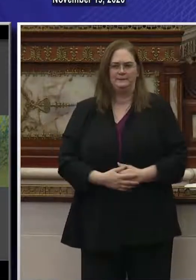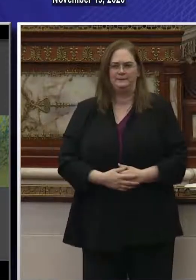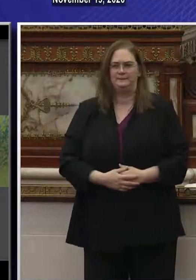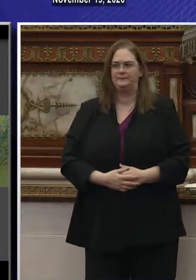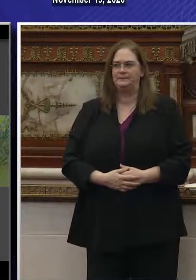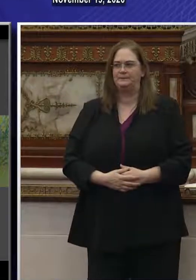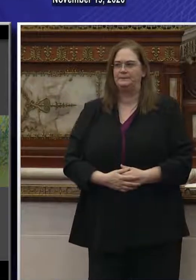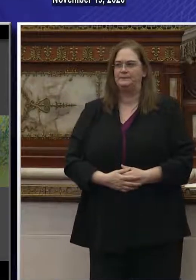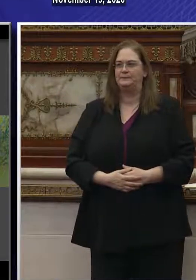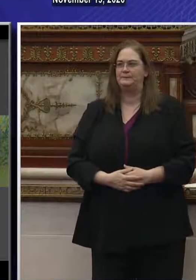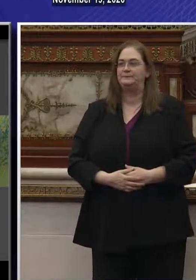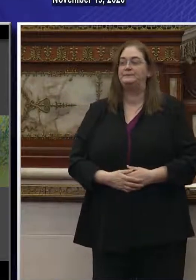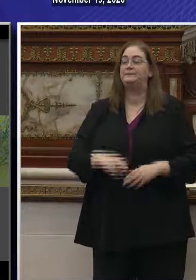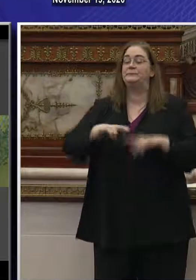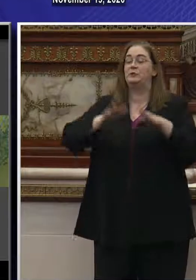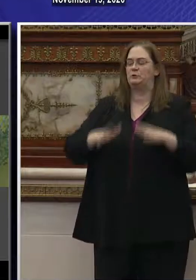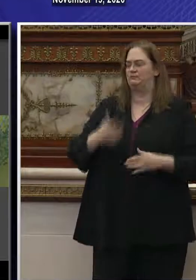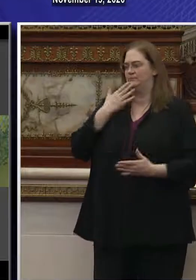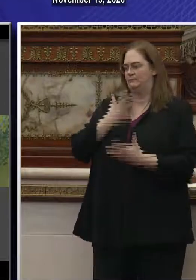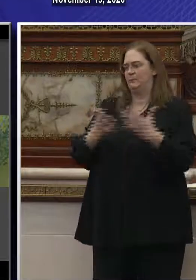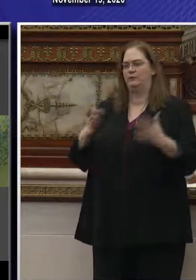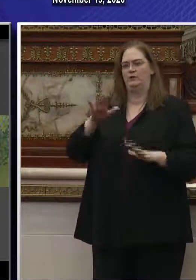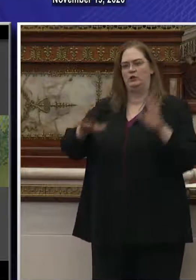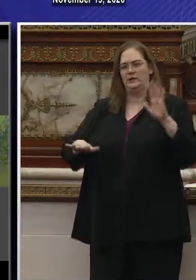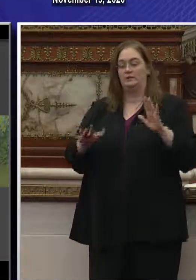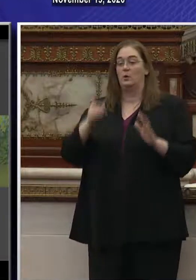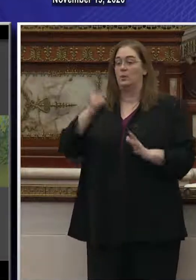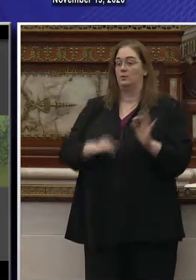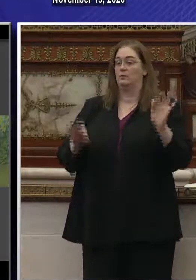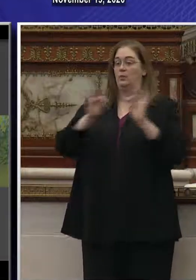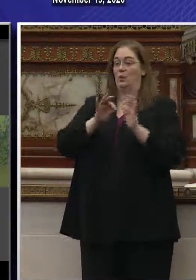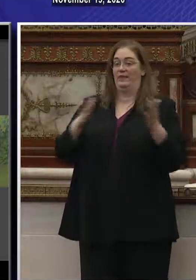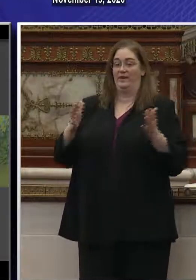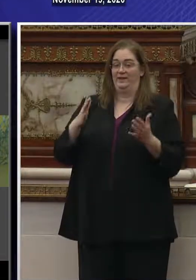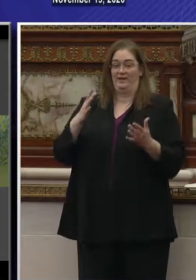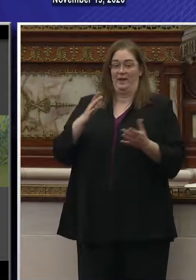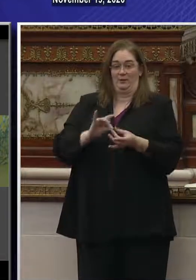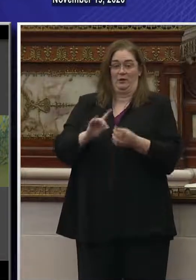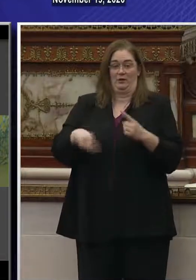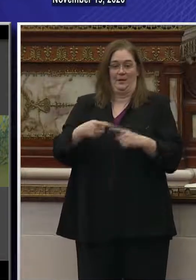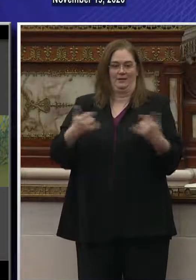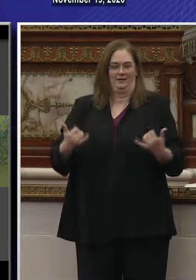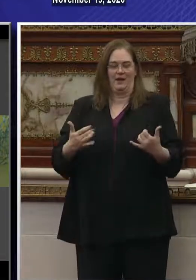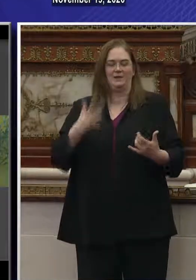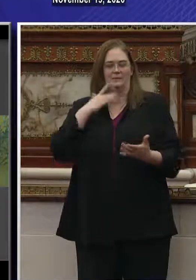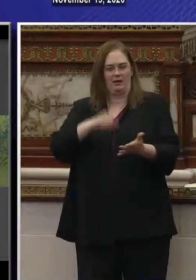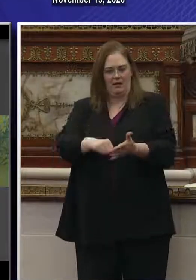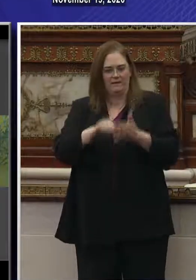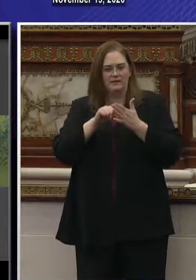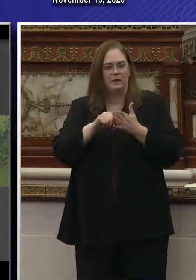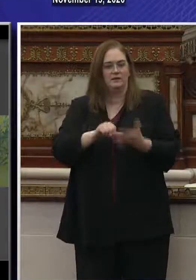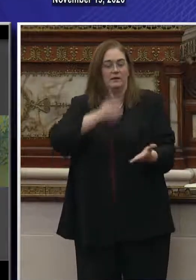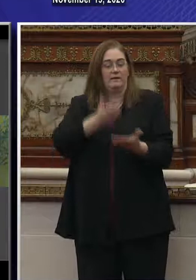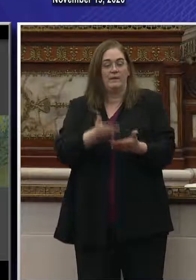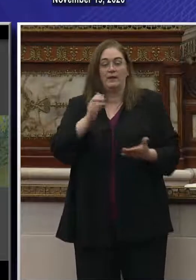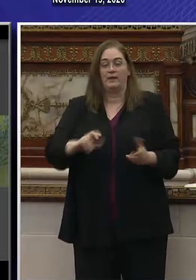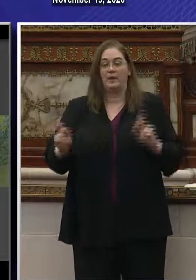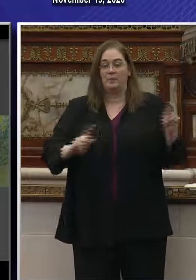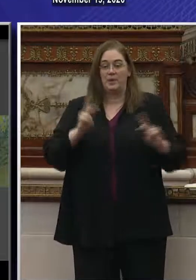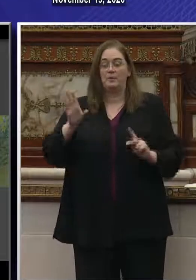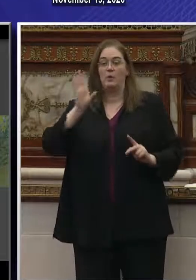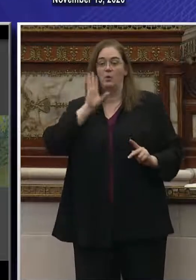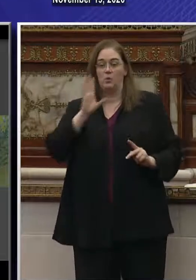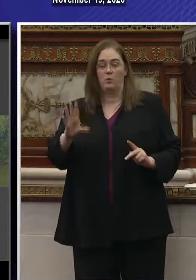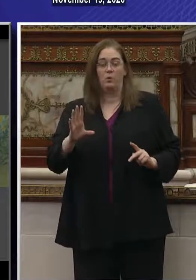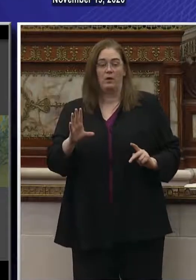Well, thank you so much for your testimony. I think one of the most important things that's been said all day is about emphasizing the fact that people are going to